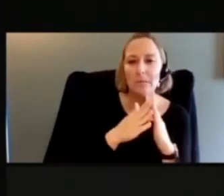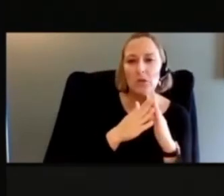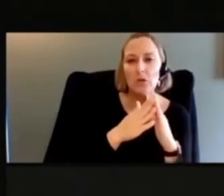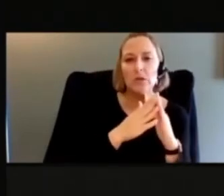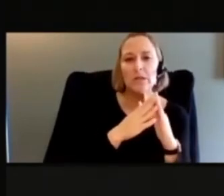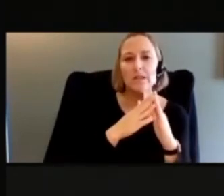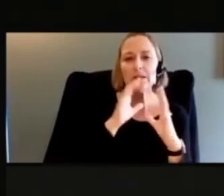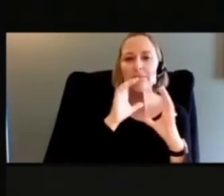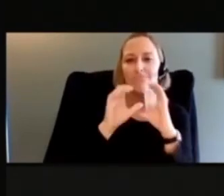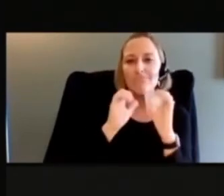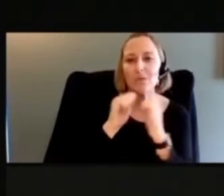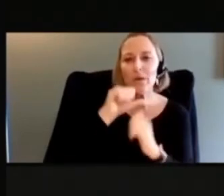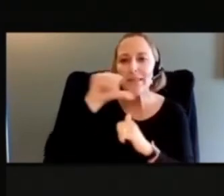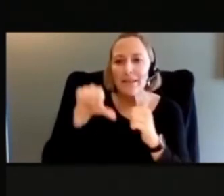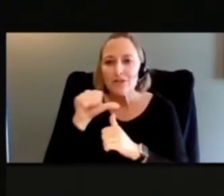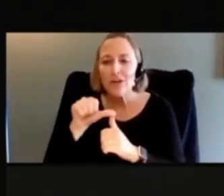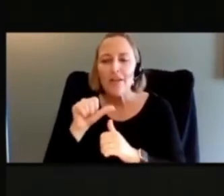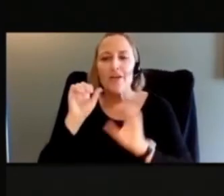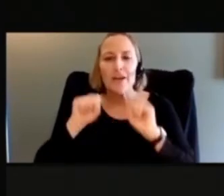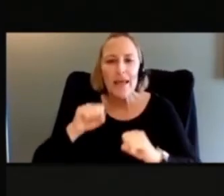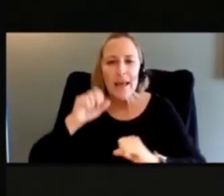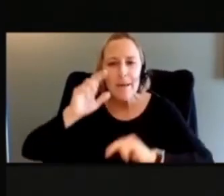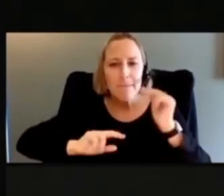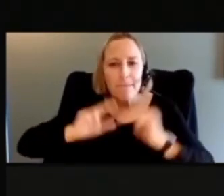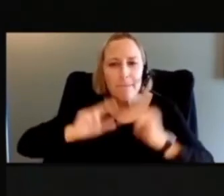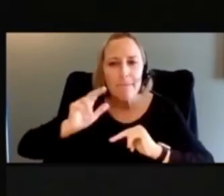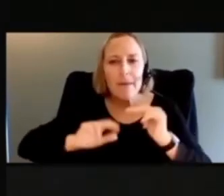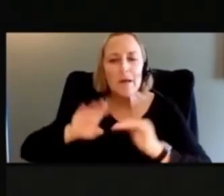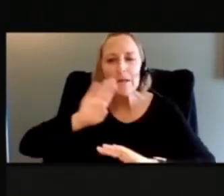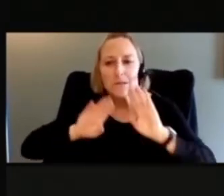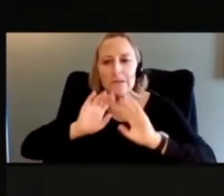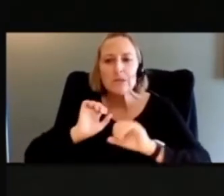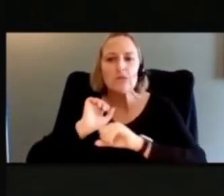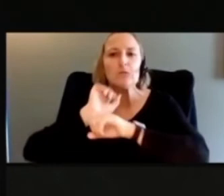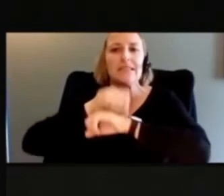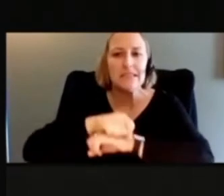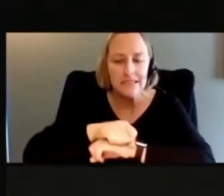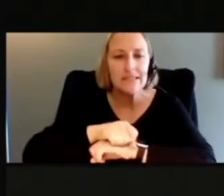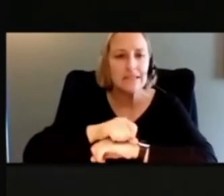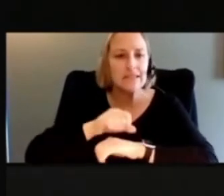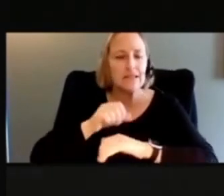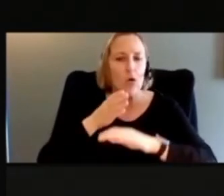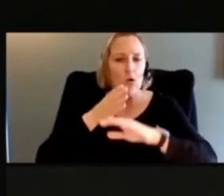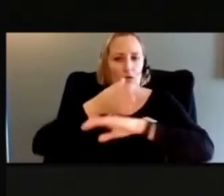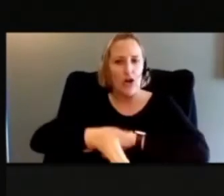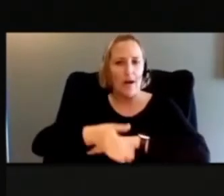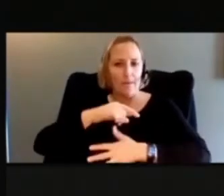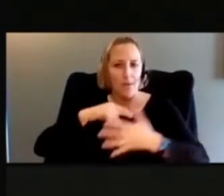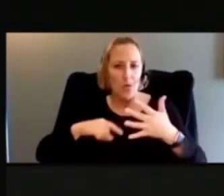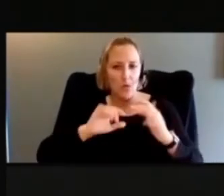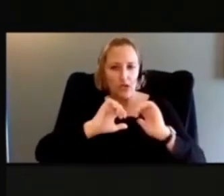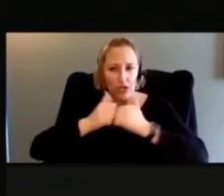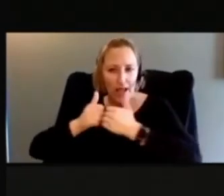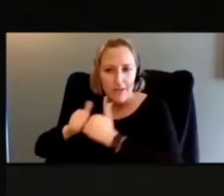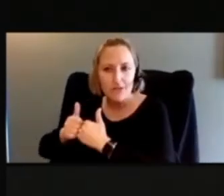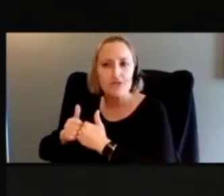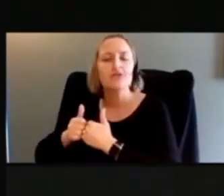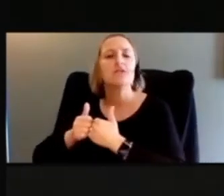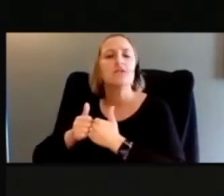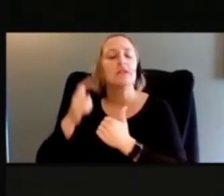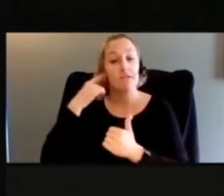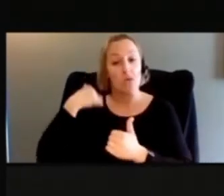build resiliency and overcome public health challenges. So what does it mean for us as healthcare and public health professionals,